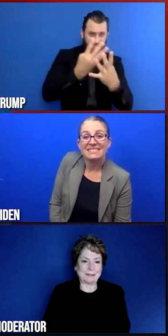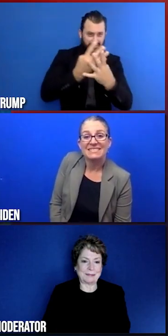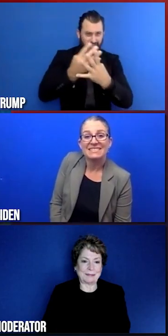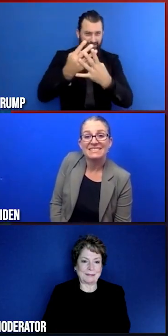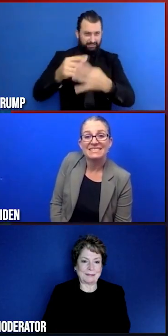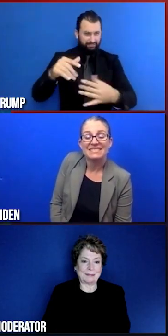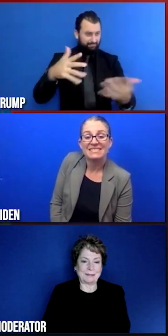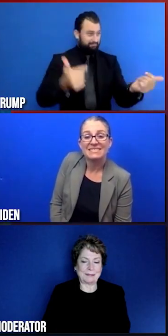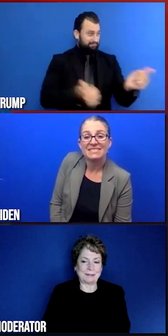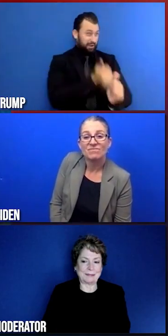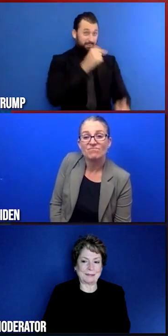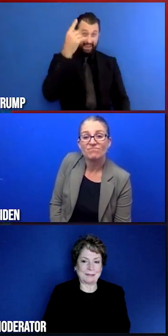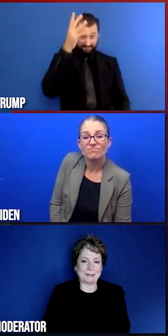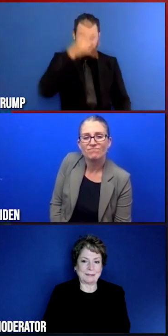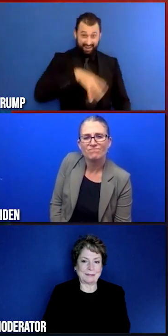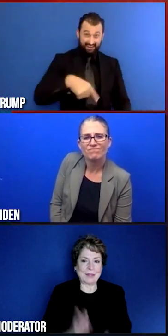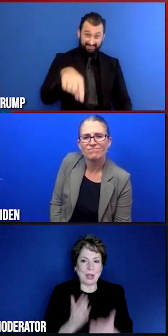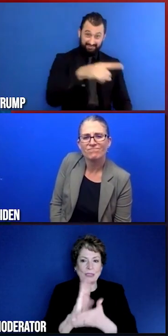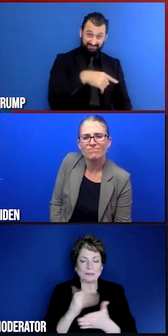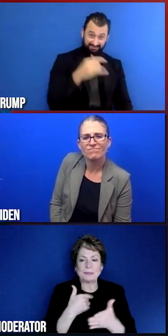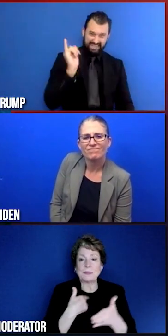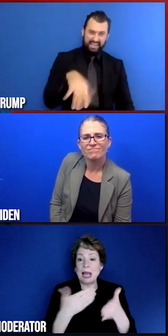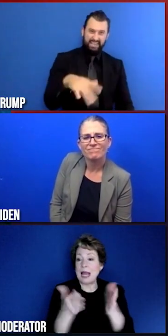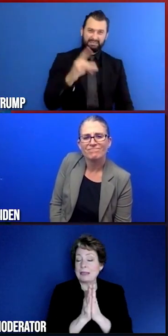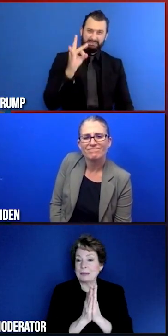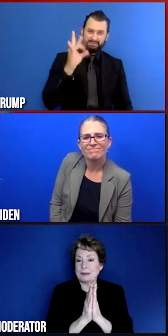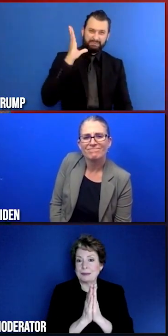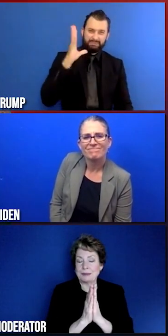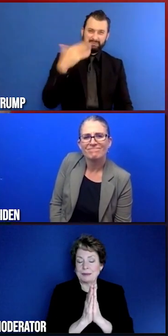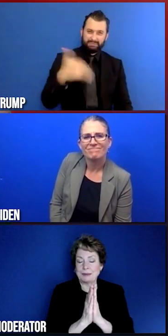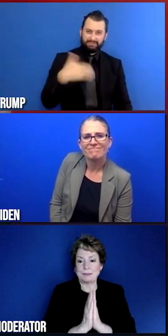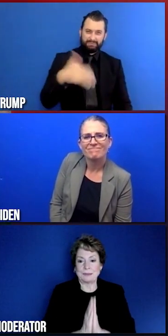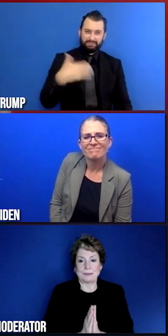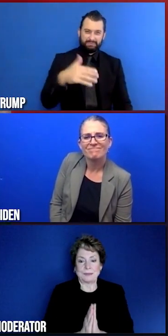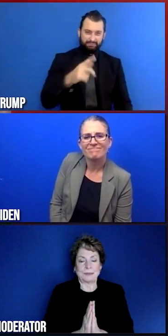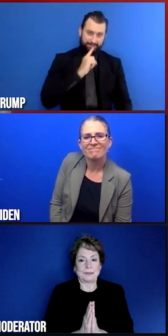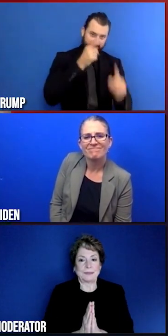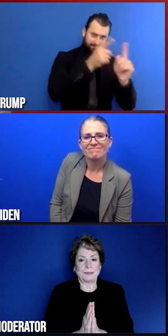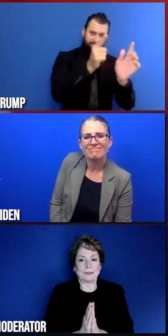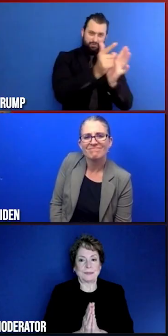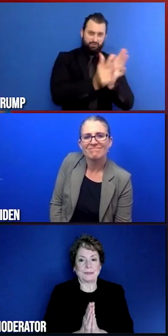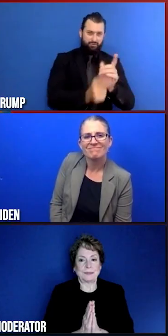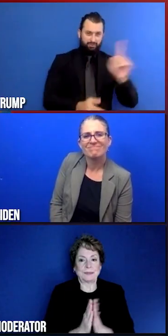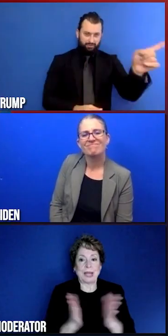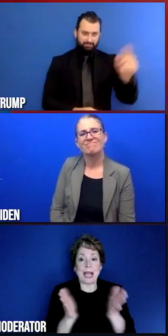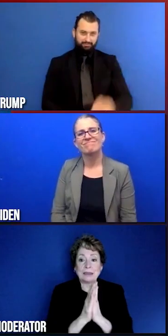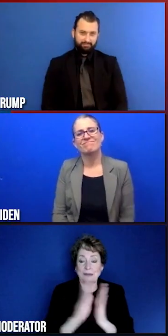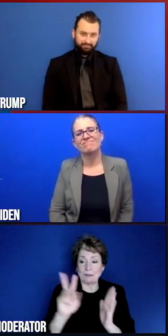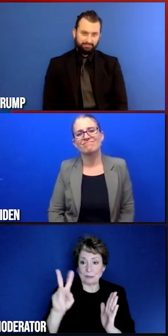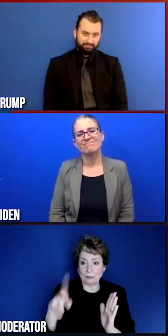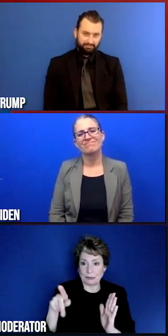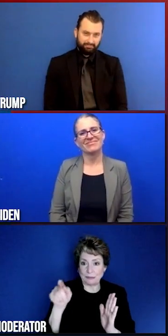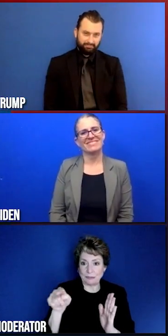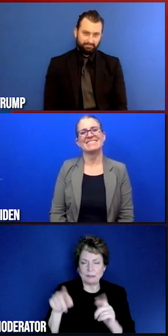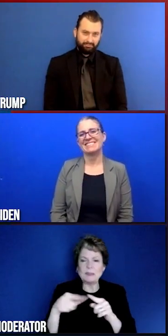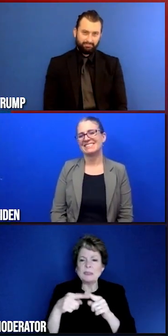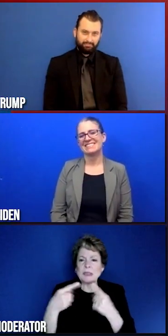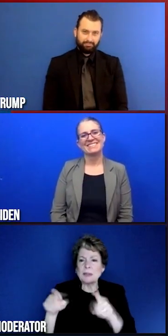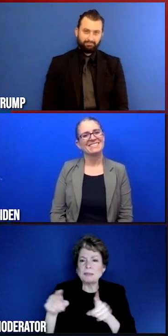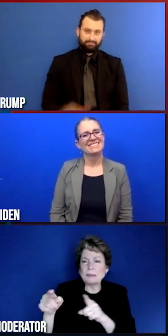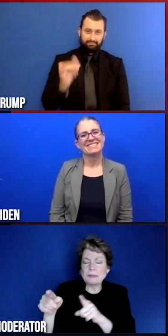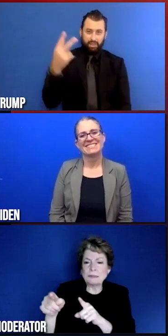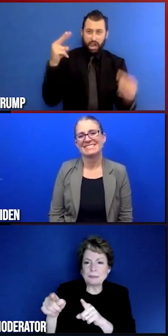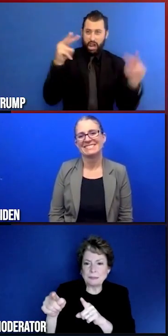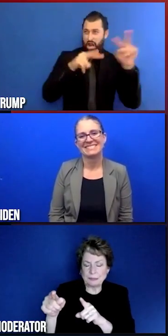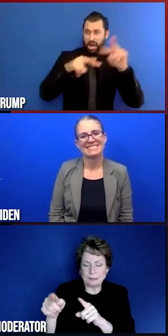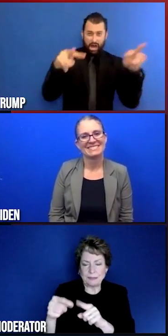look at what's happening with the voting right now, let me ask they Vice remember President that Biden you treated them very, very badly. Just take a look at what's happening out there. Vice President Biden,